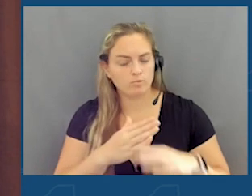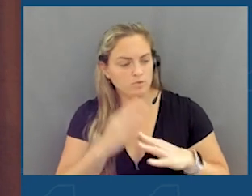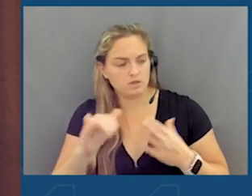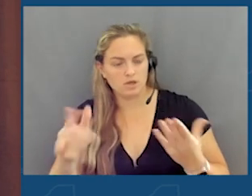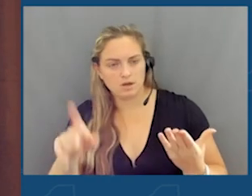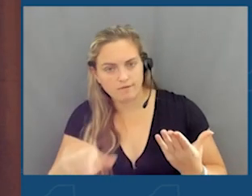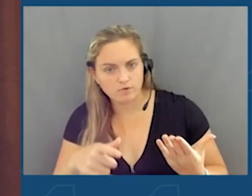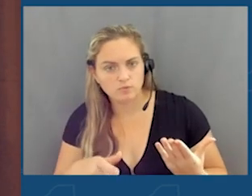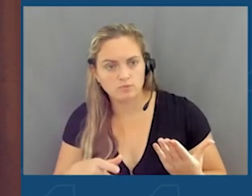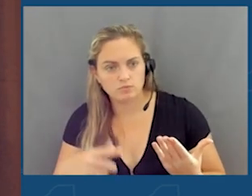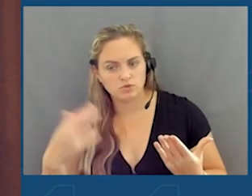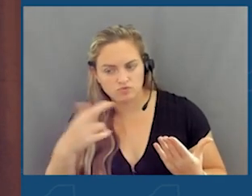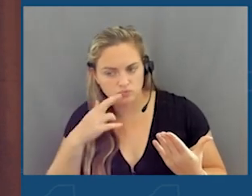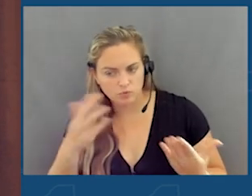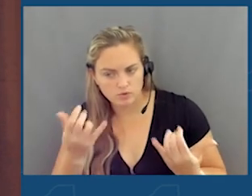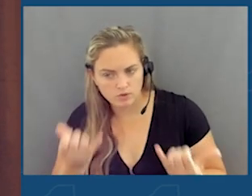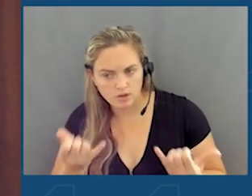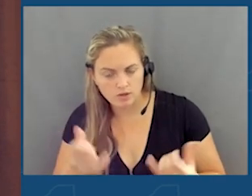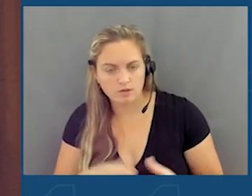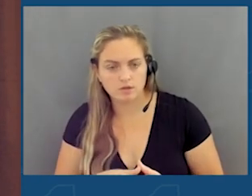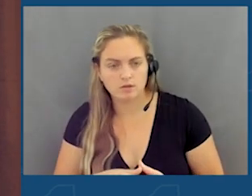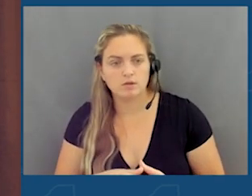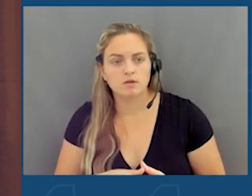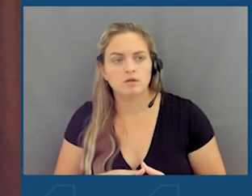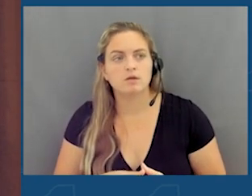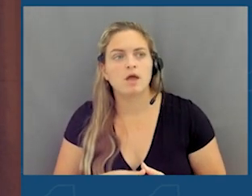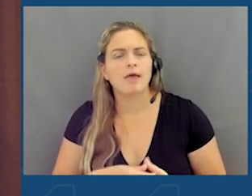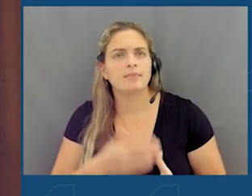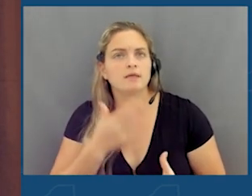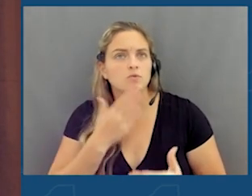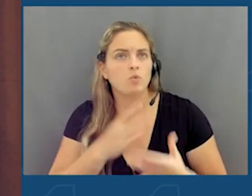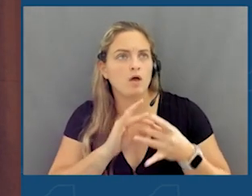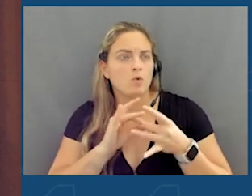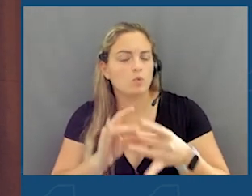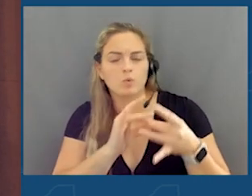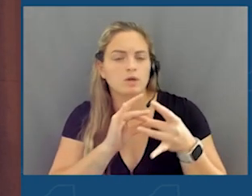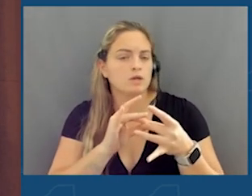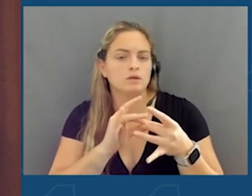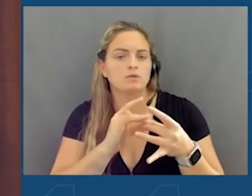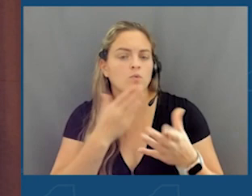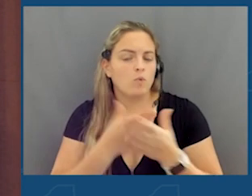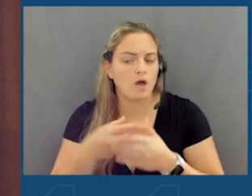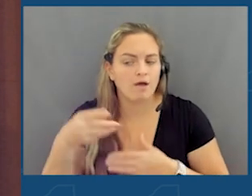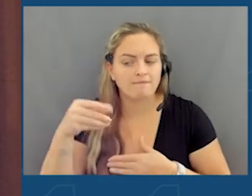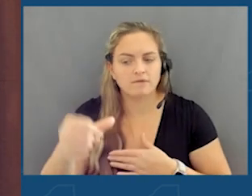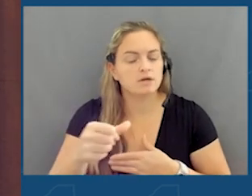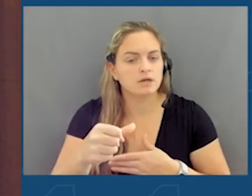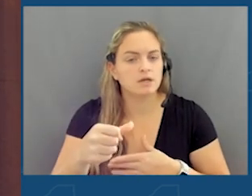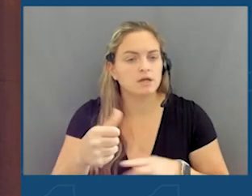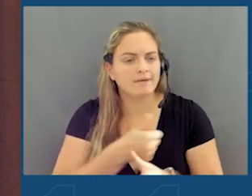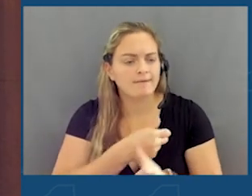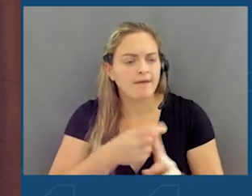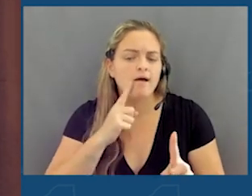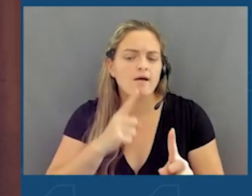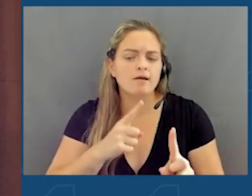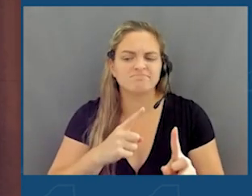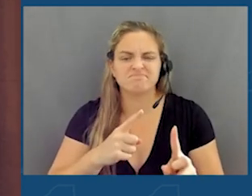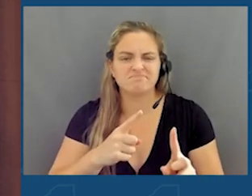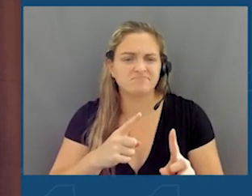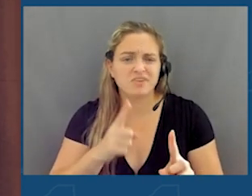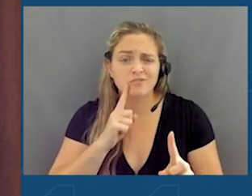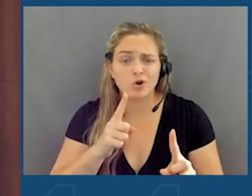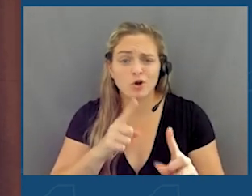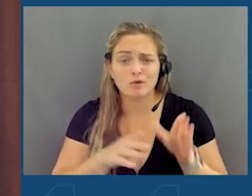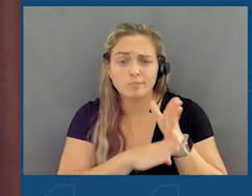why we're here today. And this well-coordinated, well-funded attack is also an attack on the voting rights of marginalized